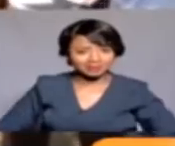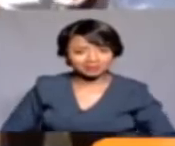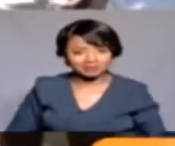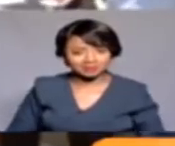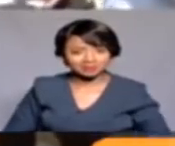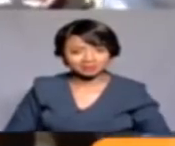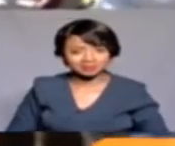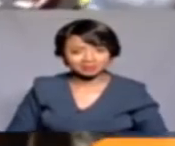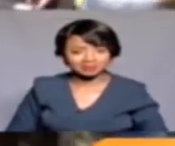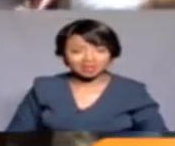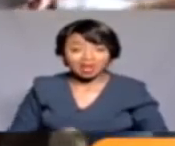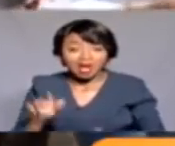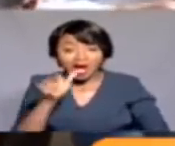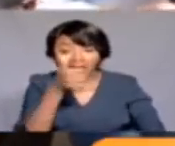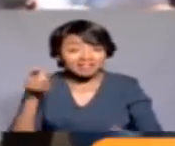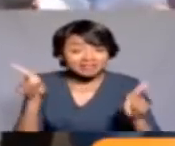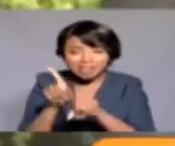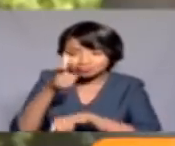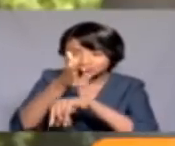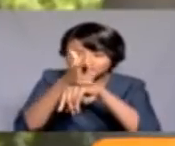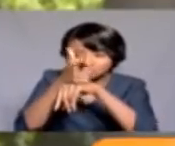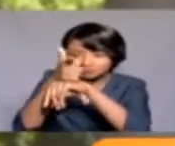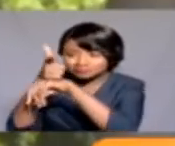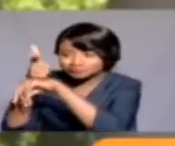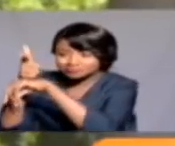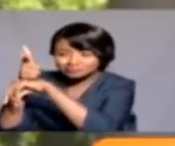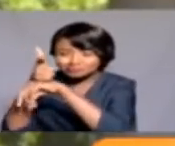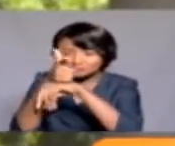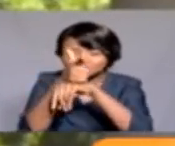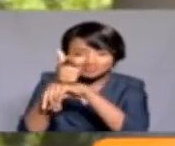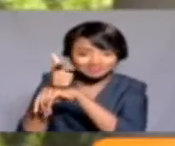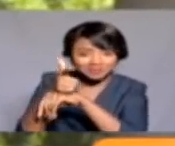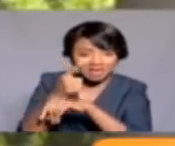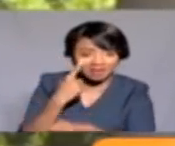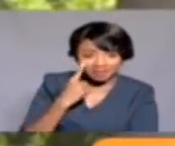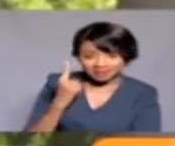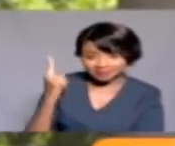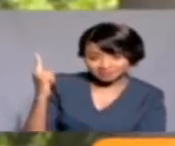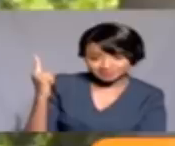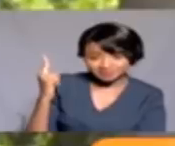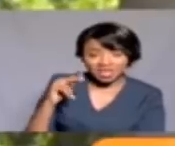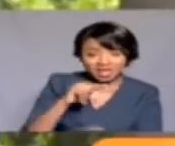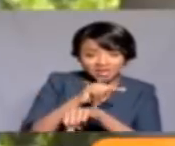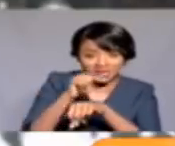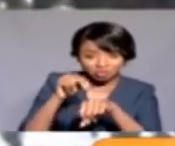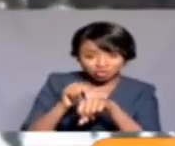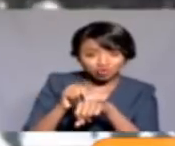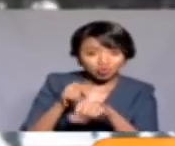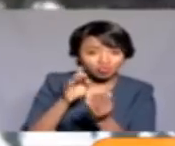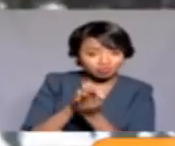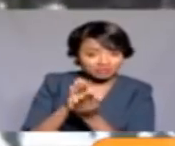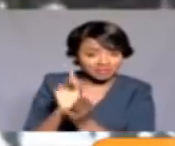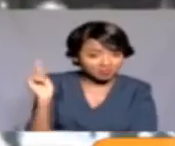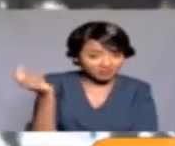as others videotape the birds chirping. The National Museum of Kenya, which is the custodian of the park,